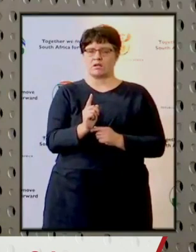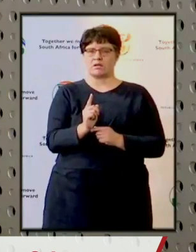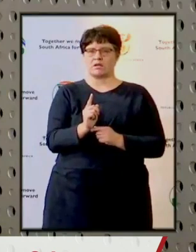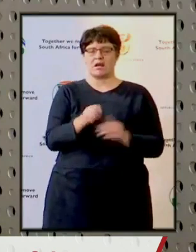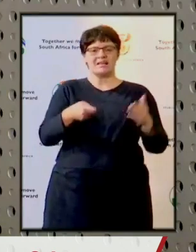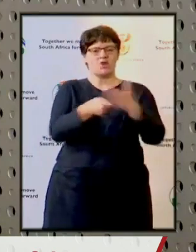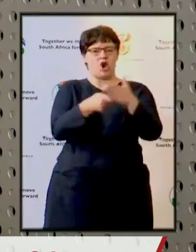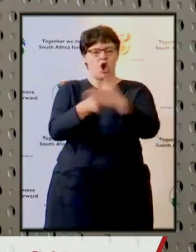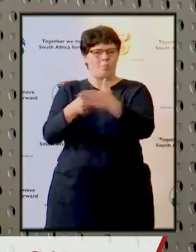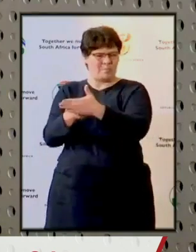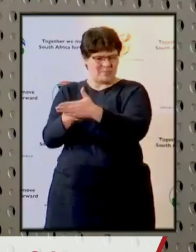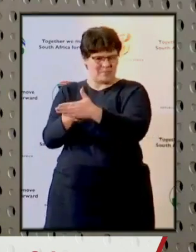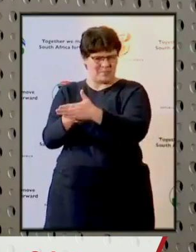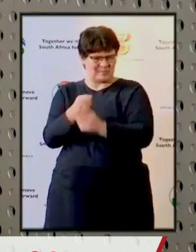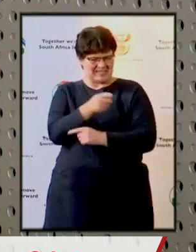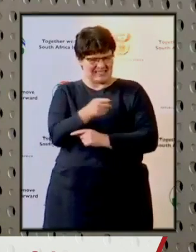wholesalers, one of the things that